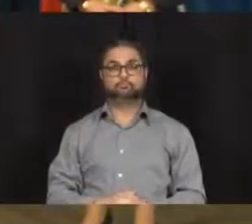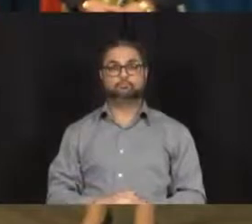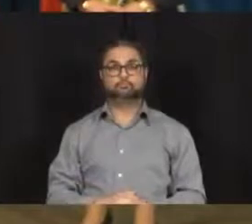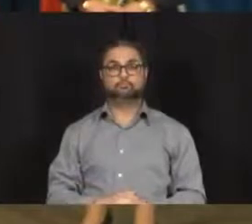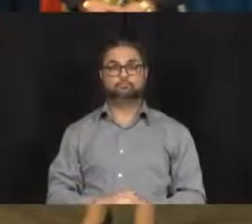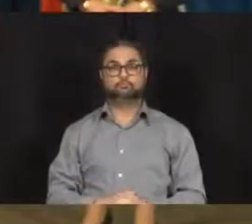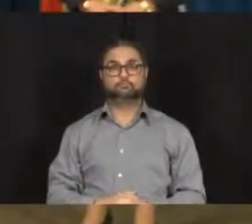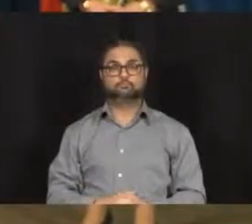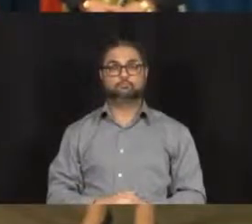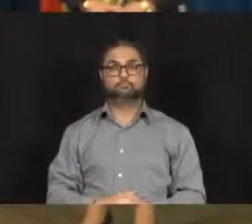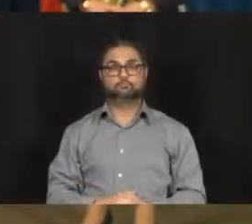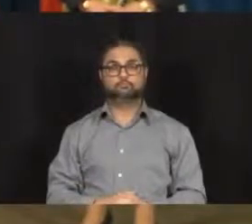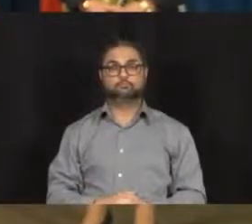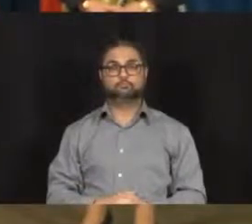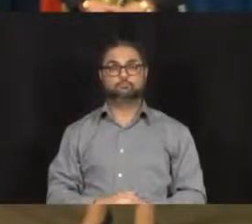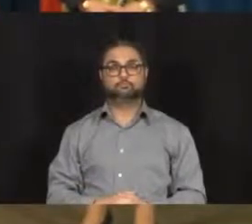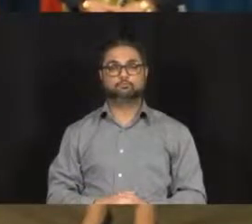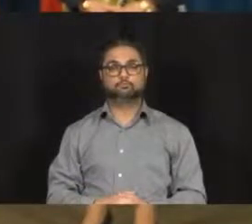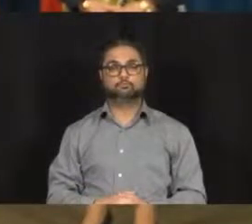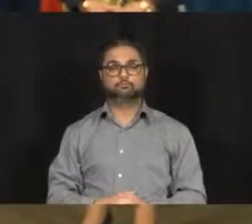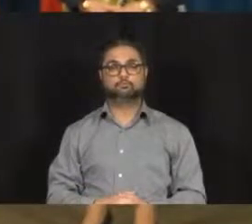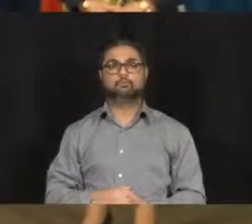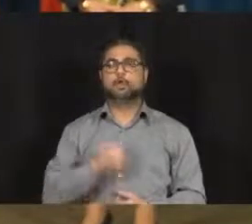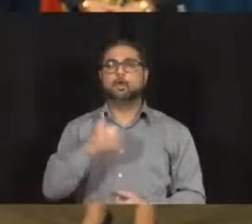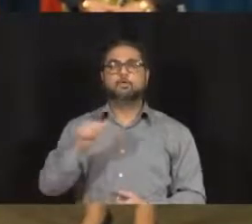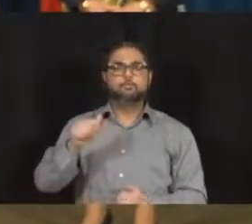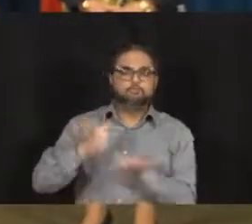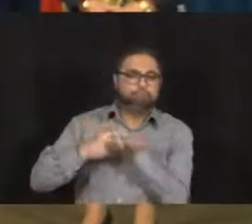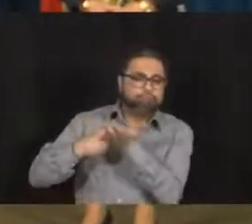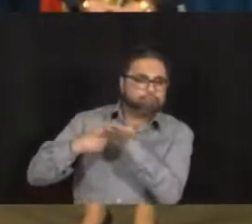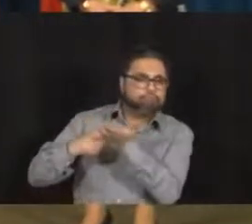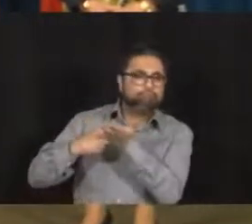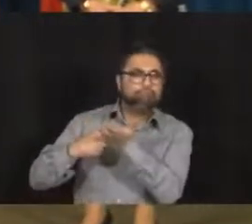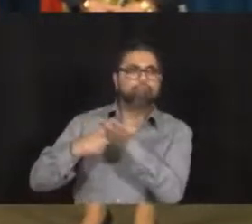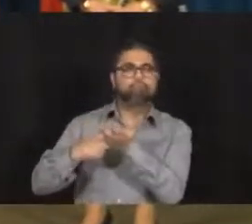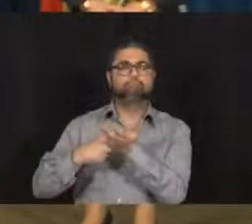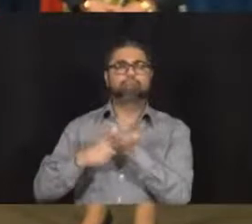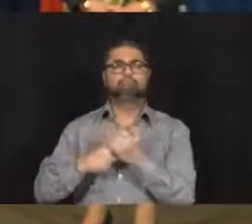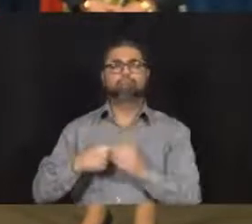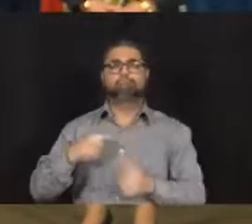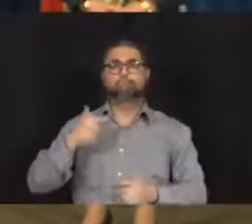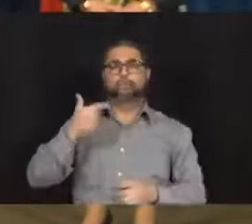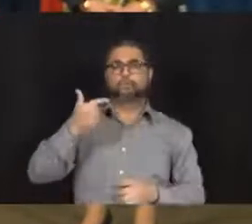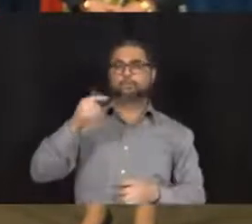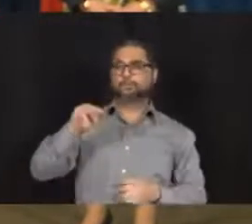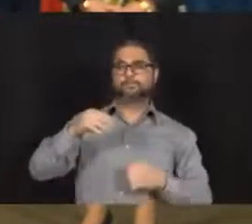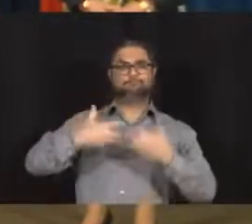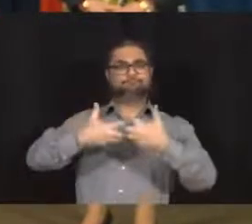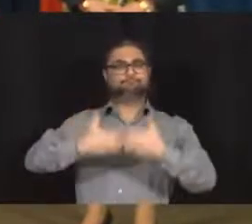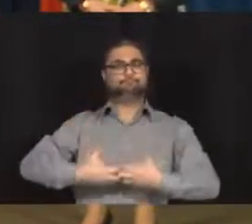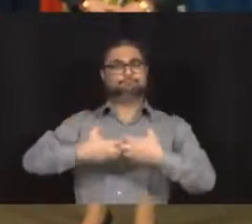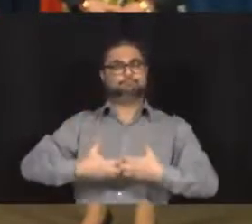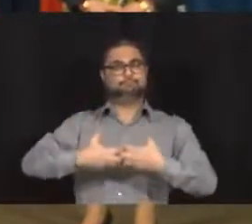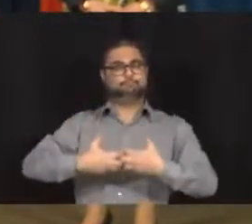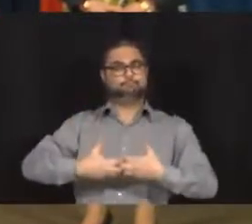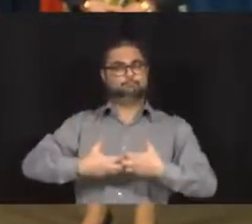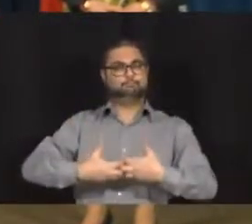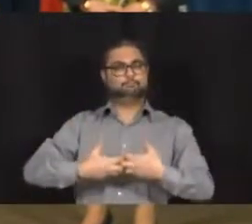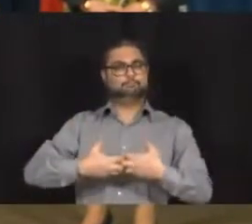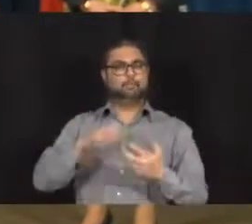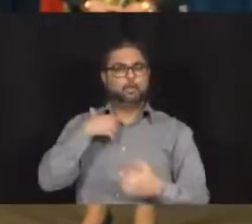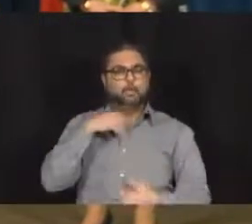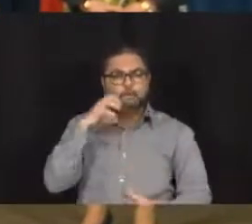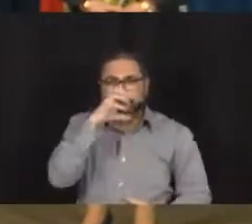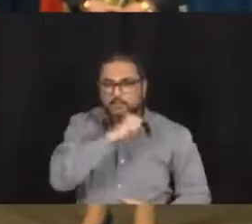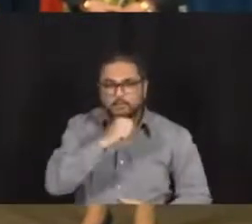Motors plant to make these life-saving facilities? Which plant was that? I'm sorry, Douglas, I didn't hear.